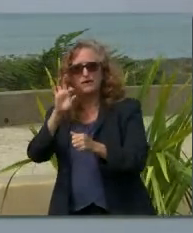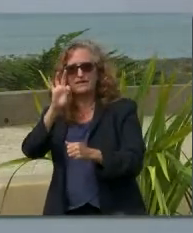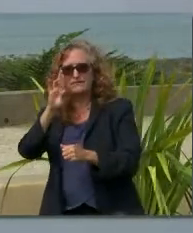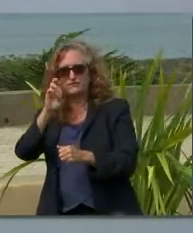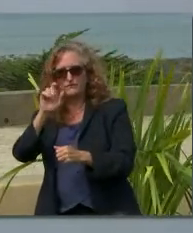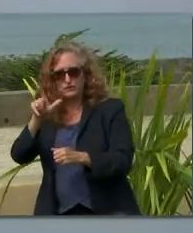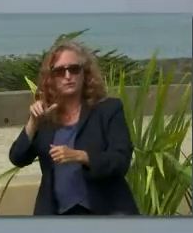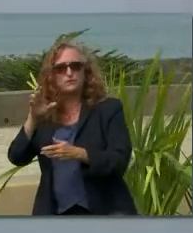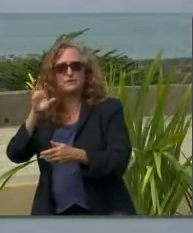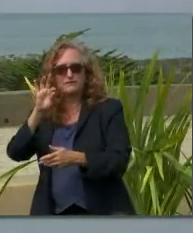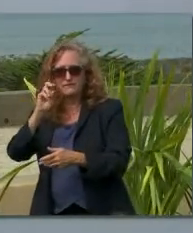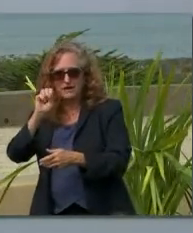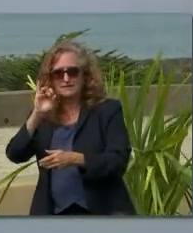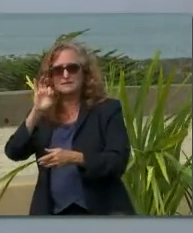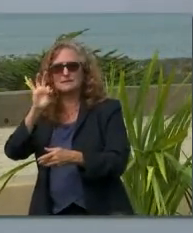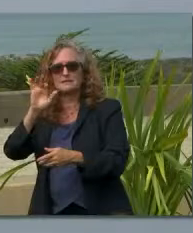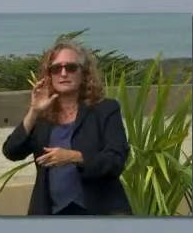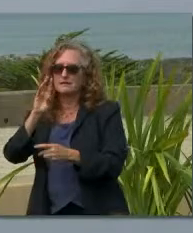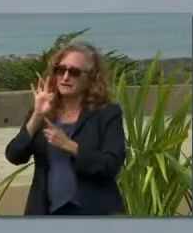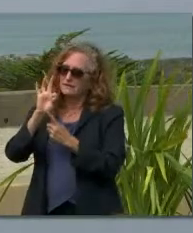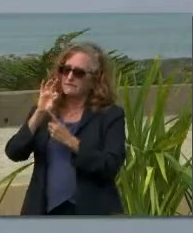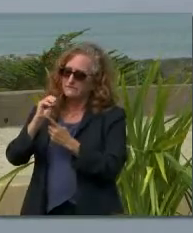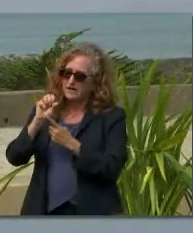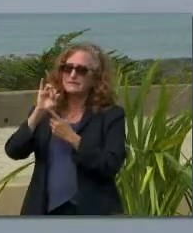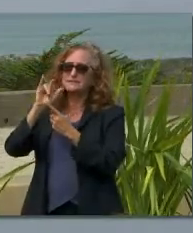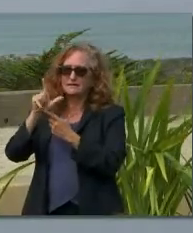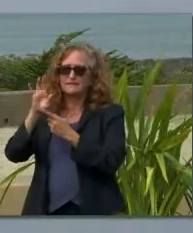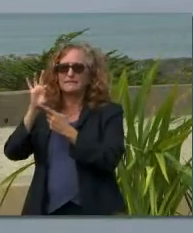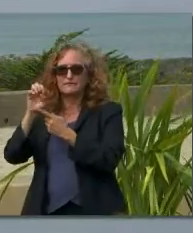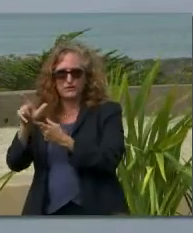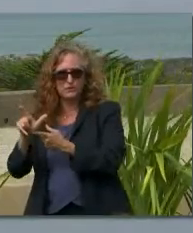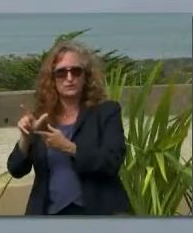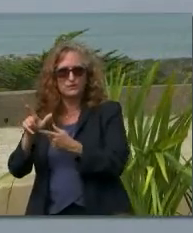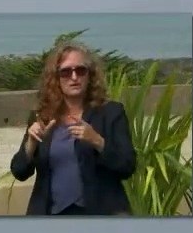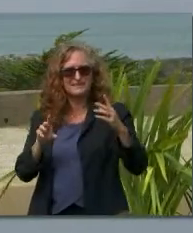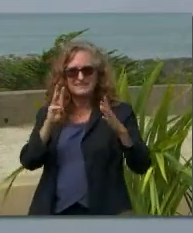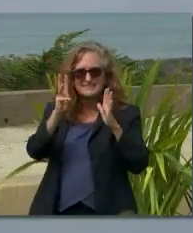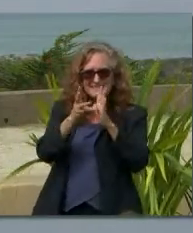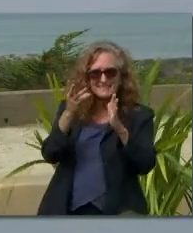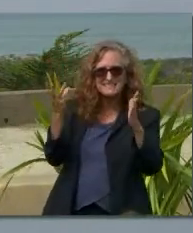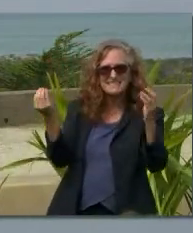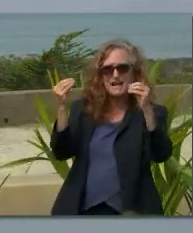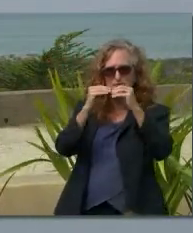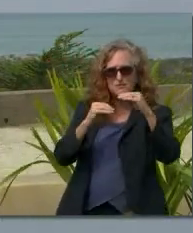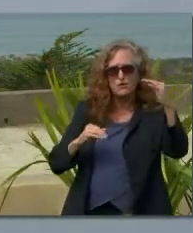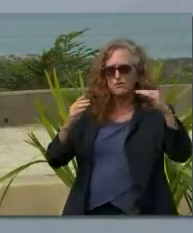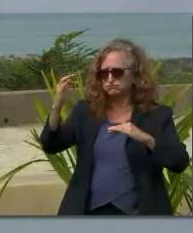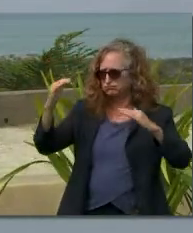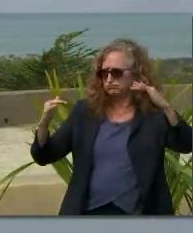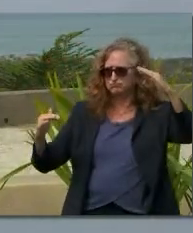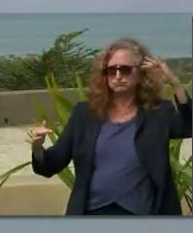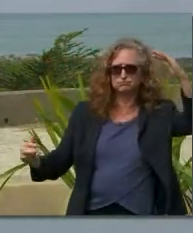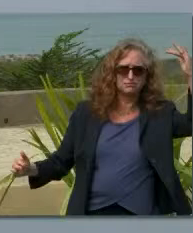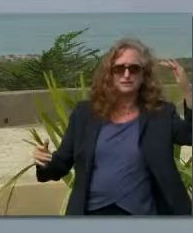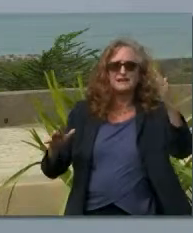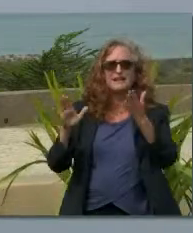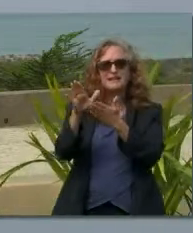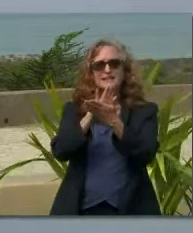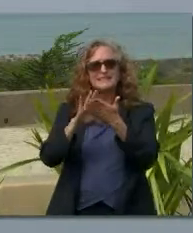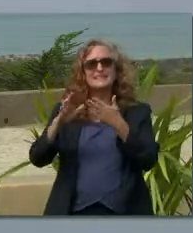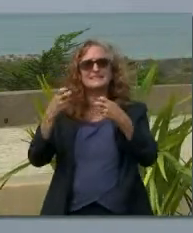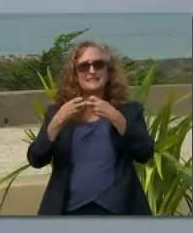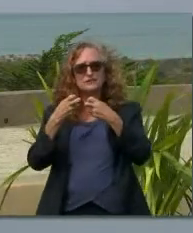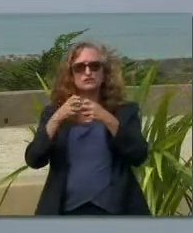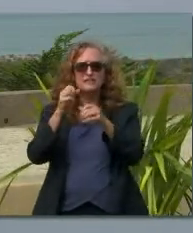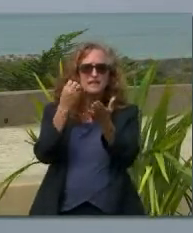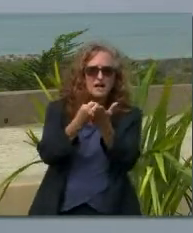guys. You know, John and Jay have been, you know, Kate, we're just catching up. These guys are international leaders in this